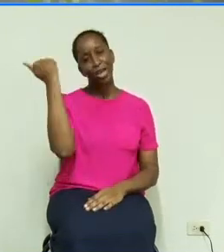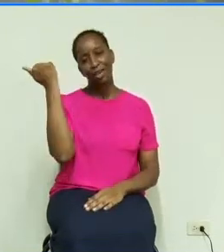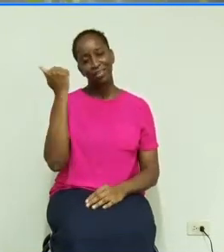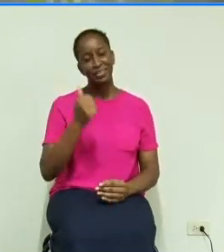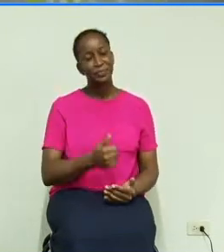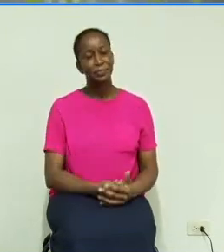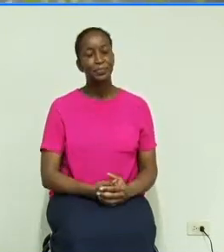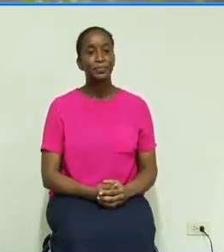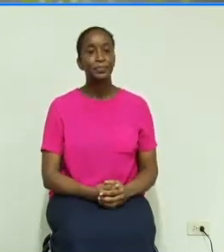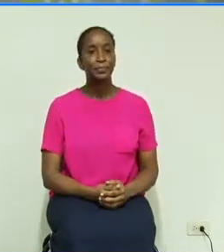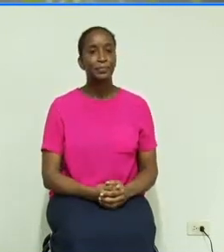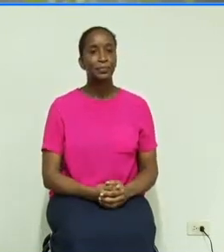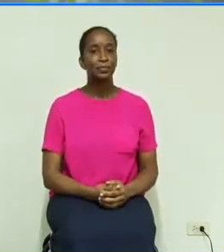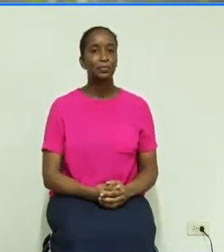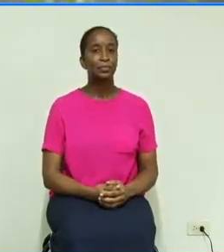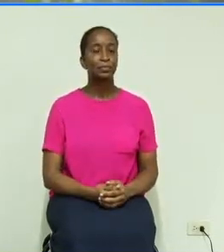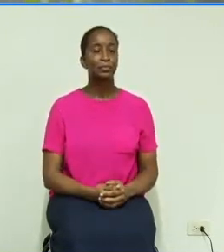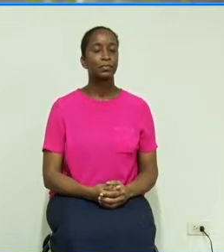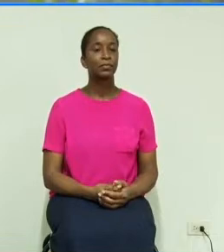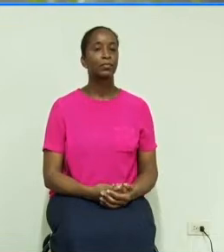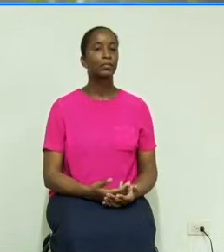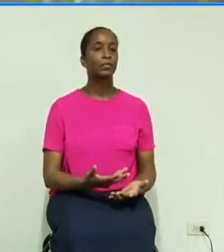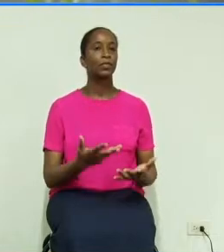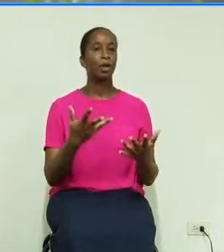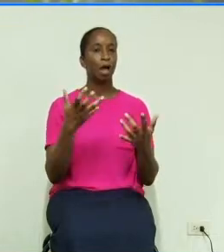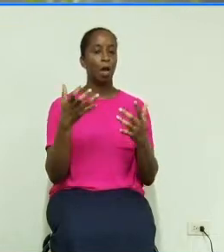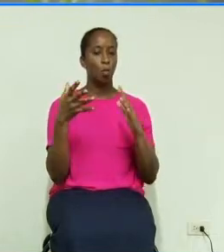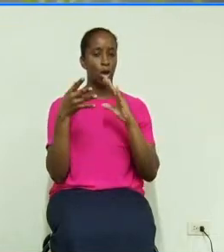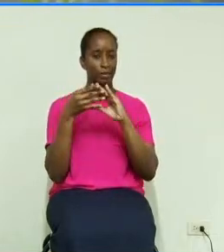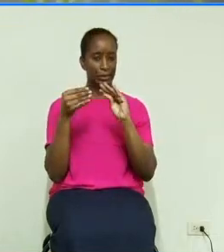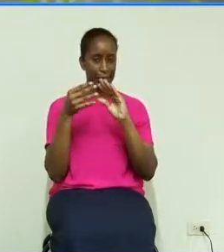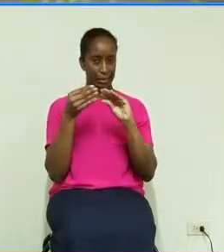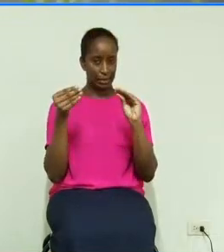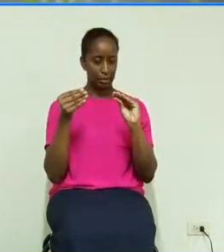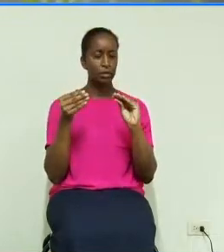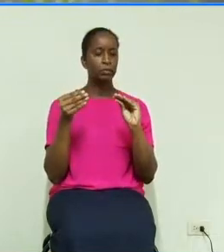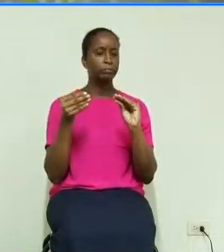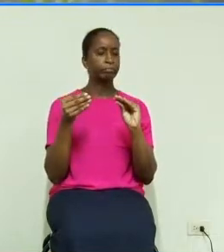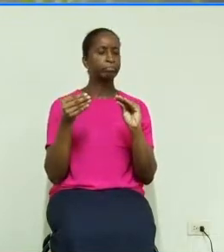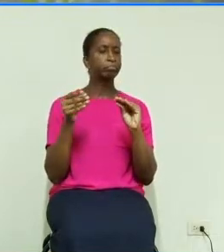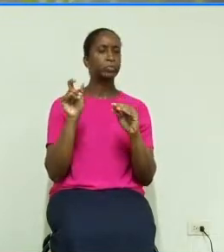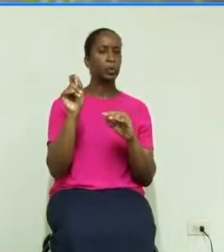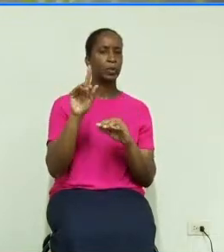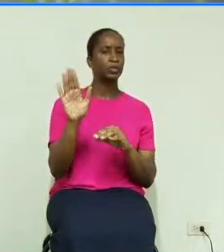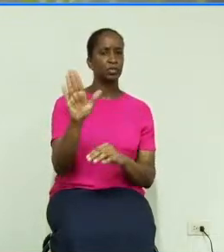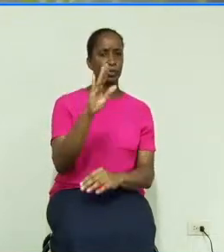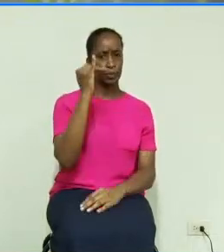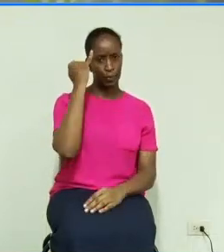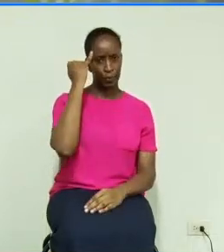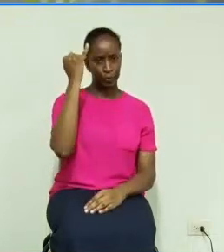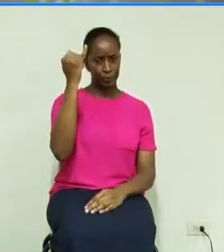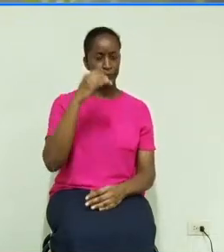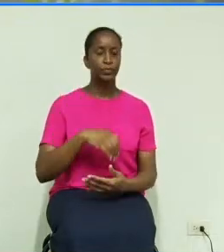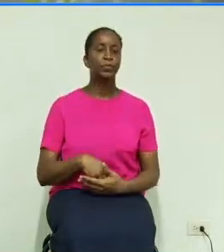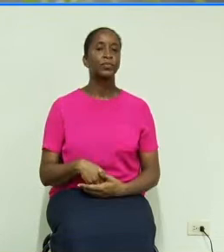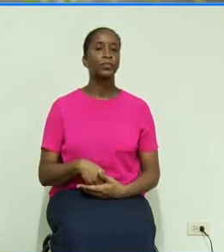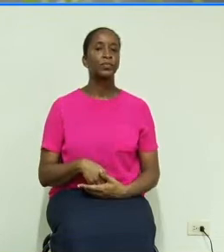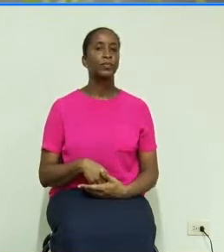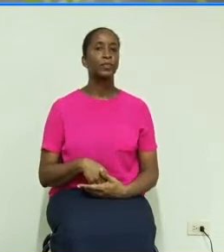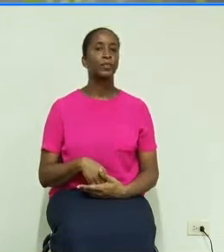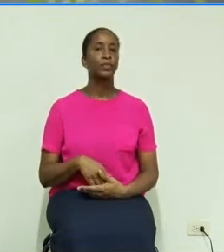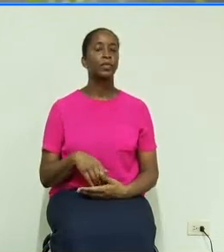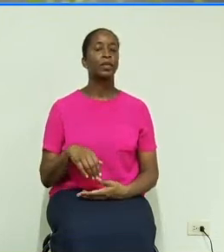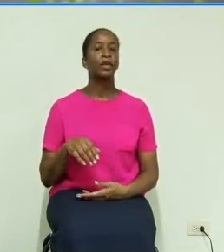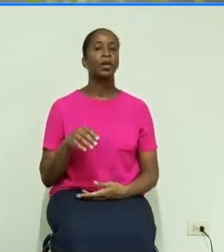to note something and then ask an opinion on it. So the Commonwealth Parliamentary Association notes in a